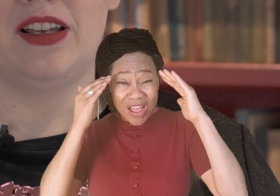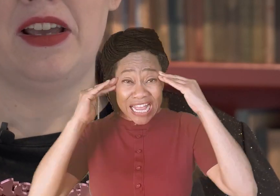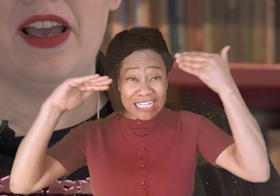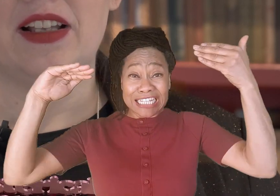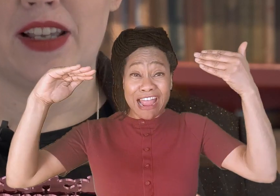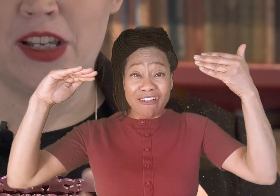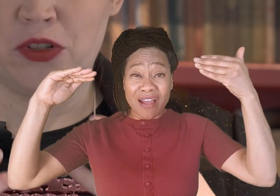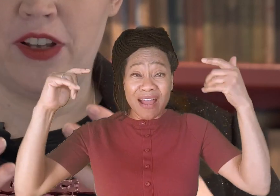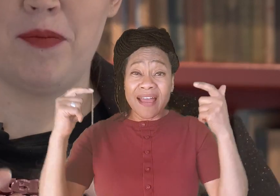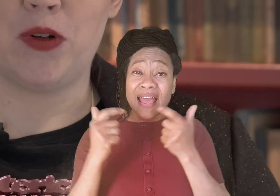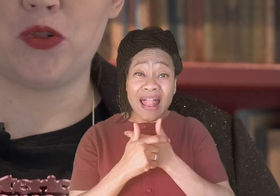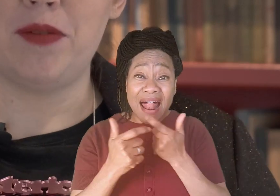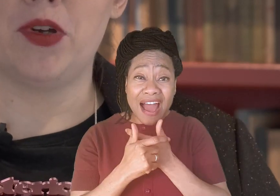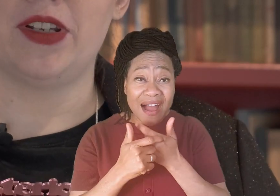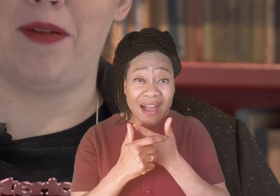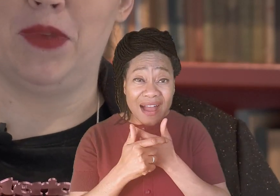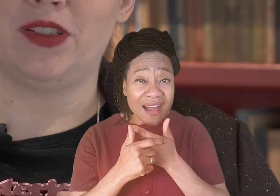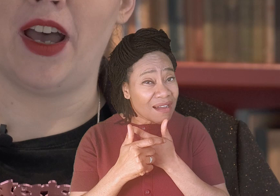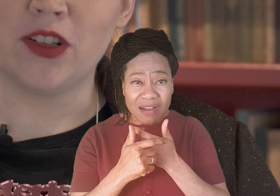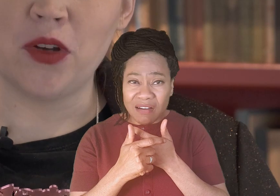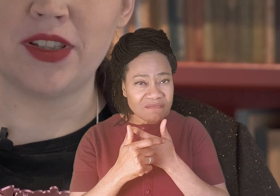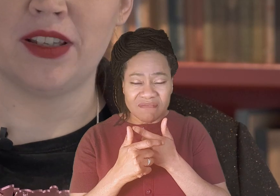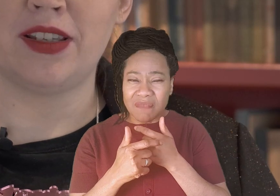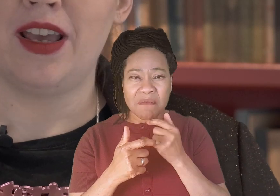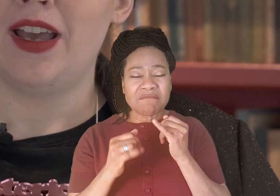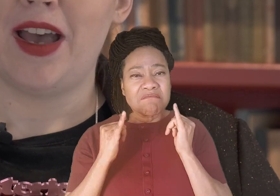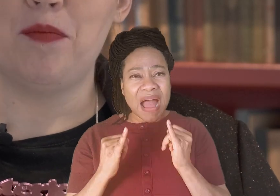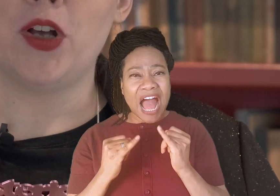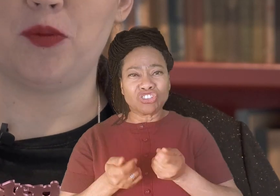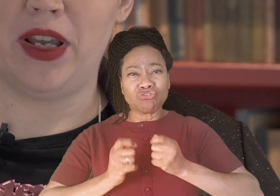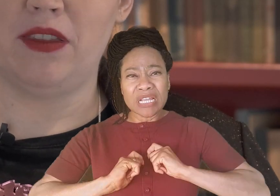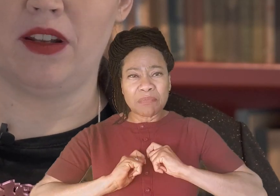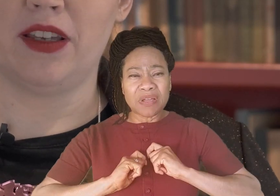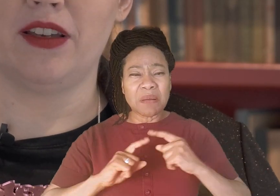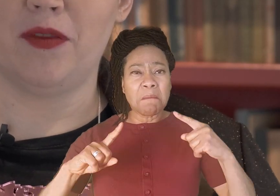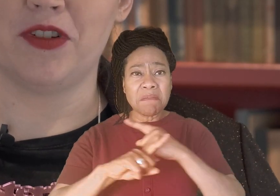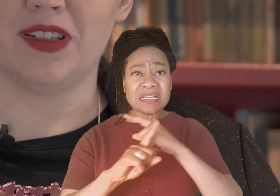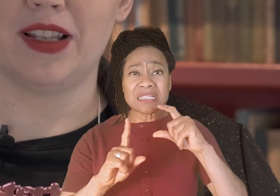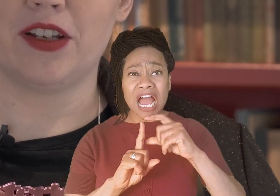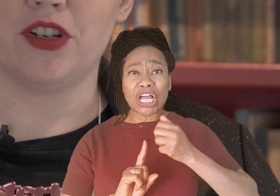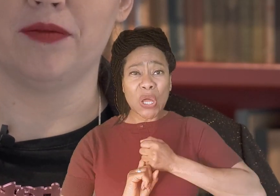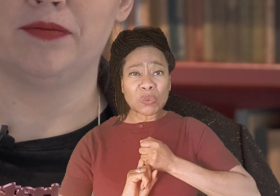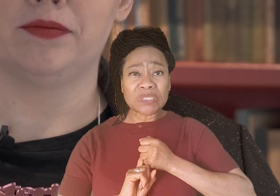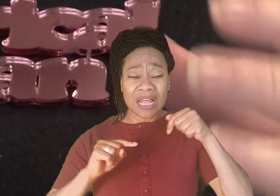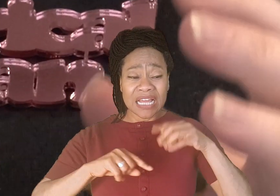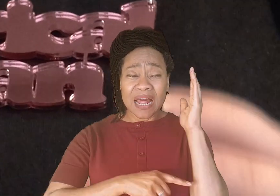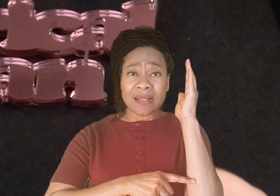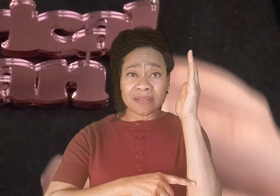hilarious. It's a history of maltreatment and misdiagnosis, and much bigger than I can cover in this